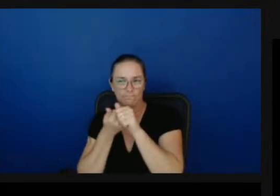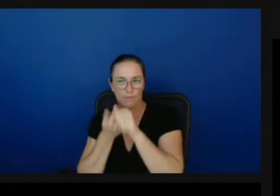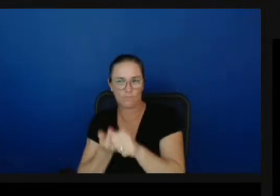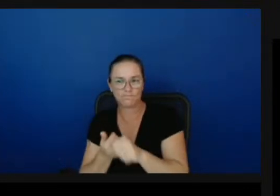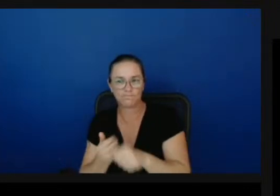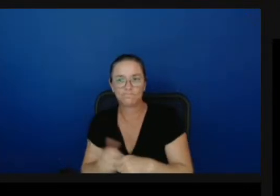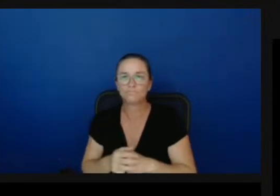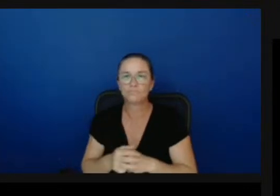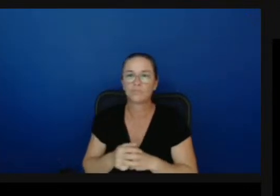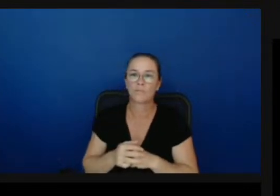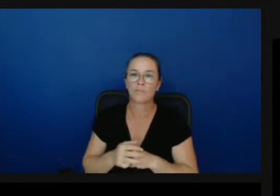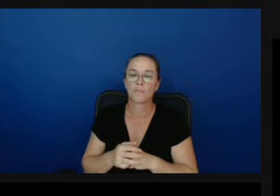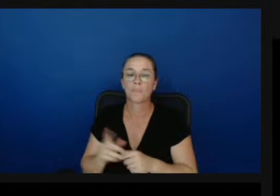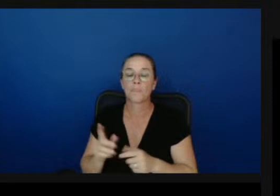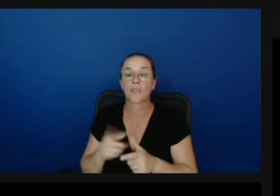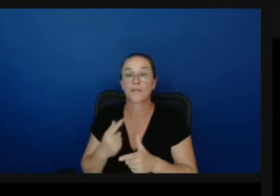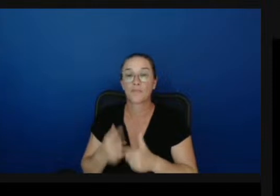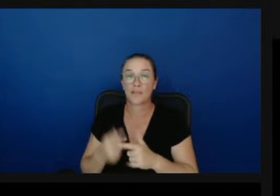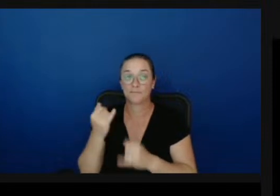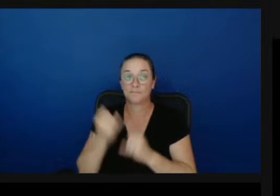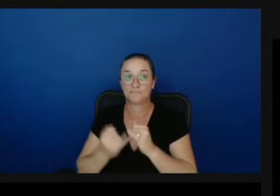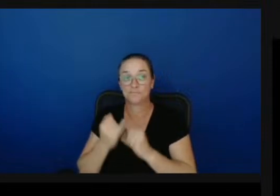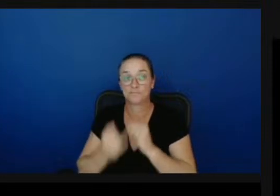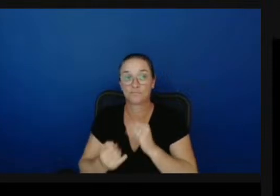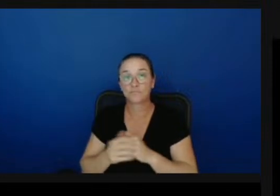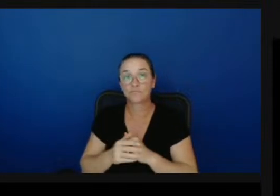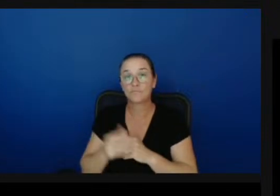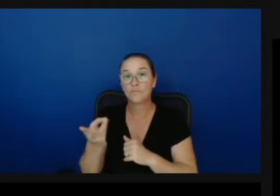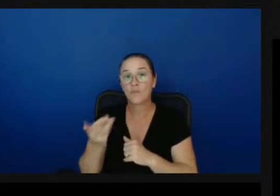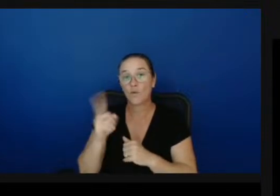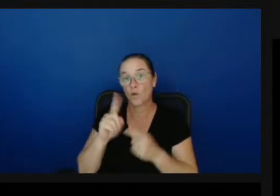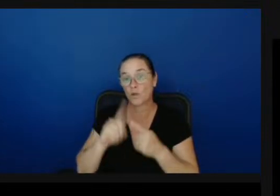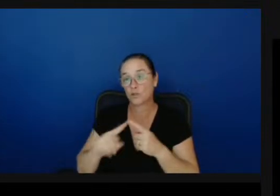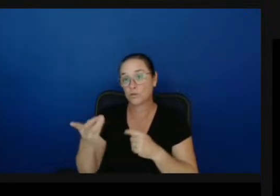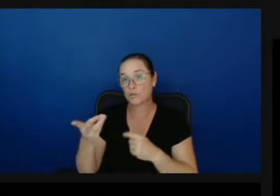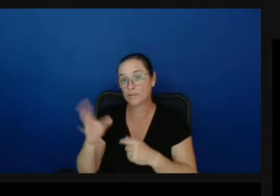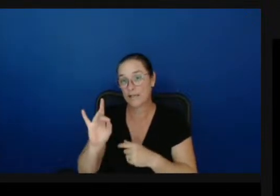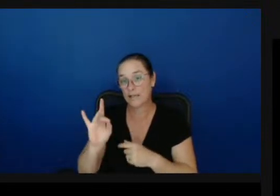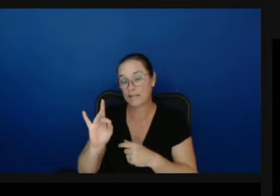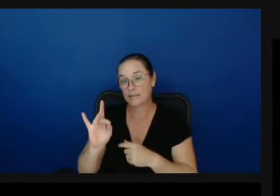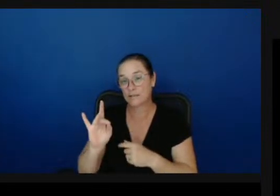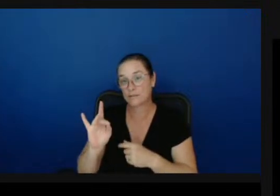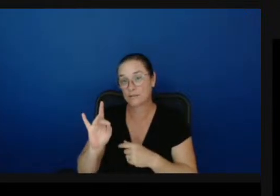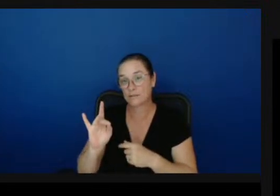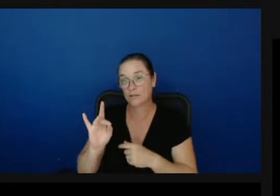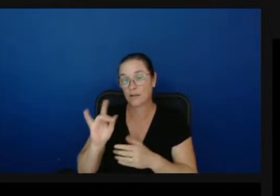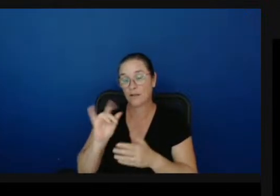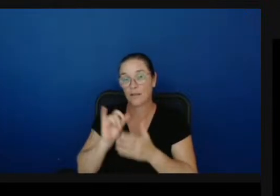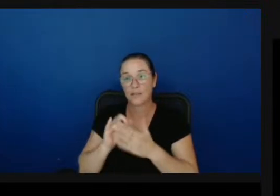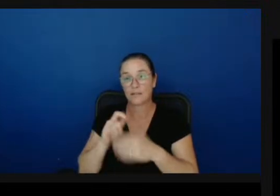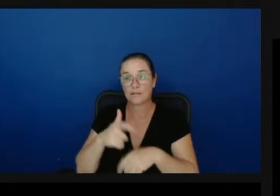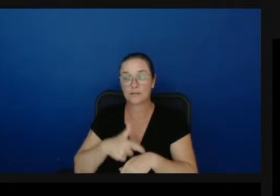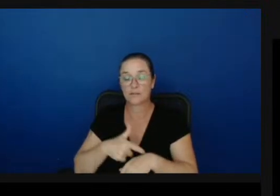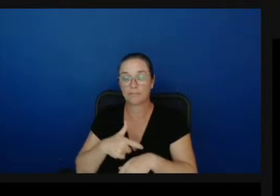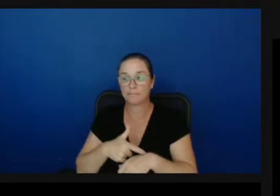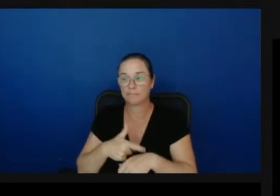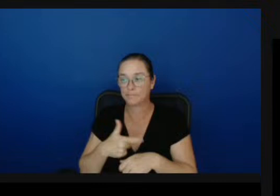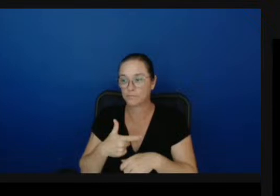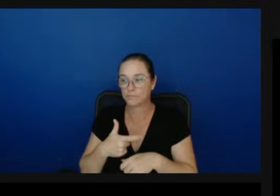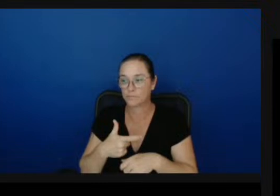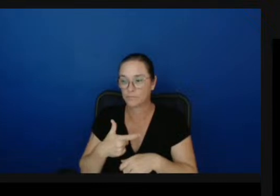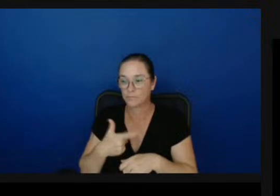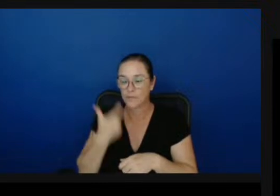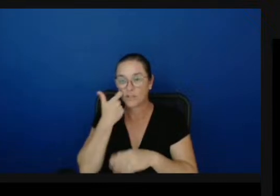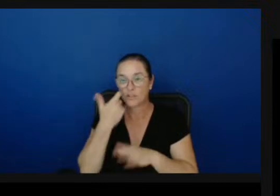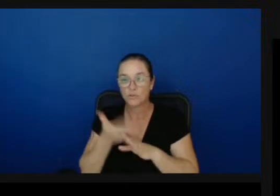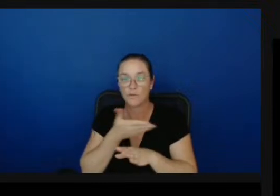again to the final slide here, 61 to 68. This is the period of right before